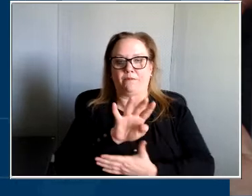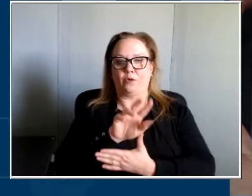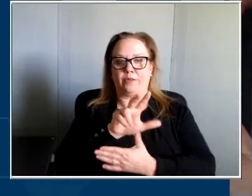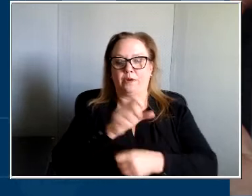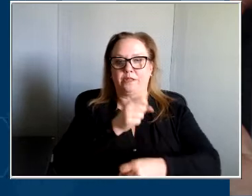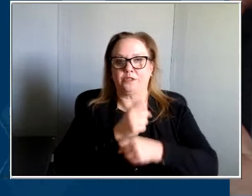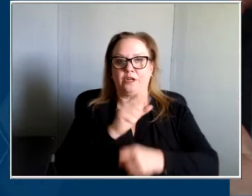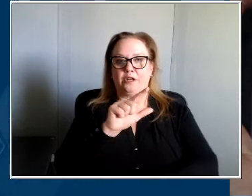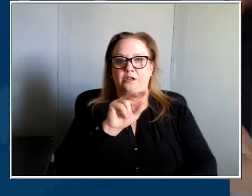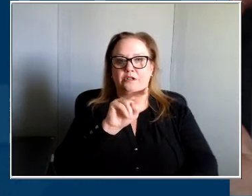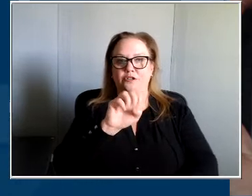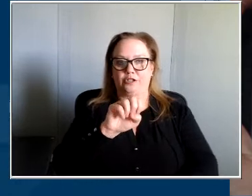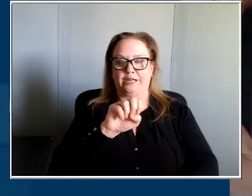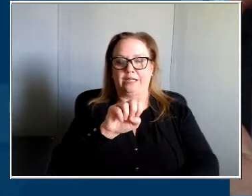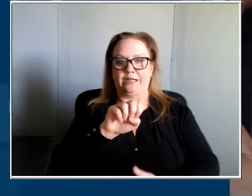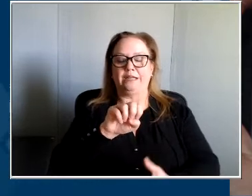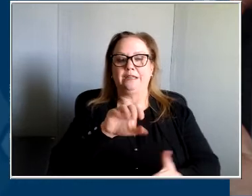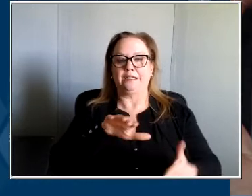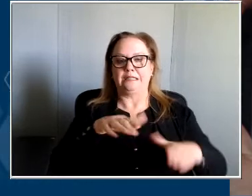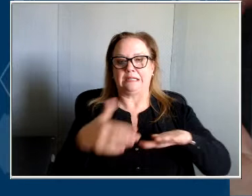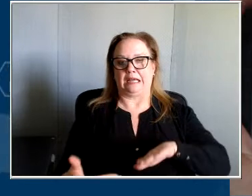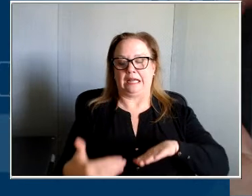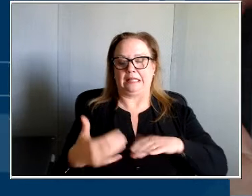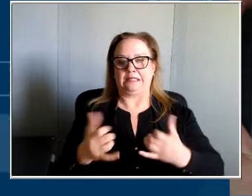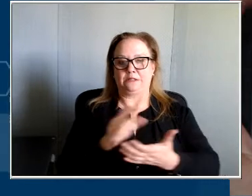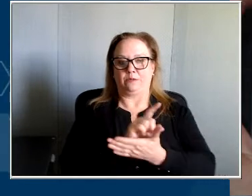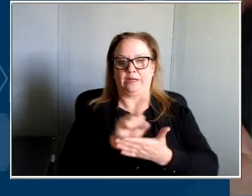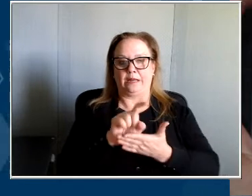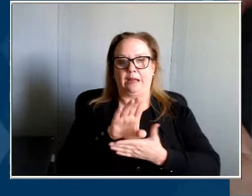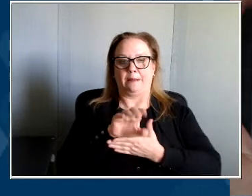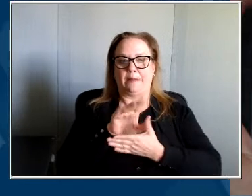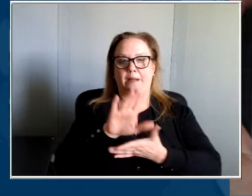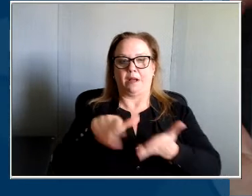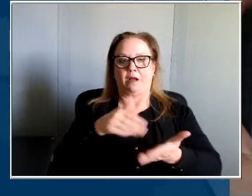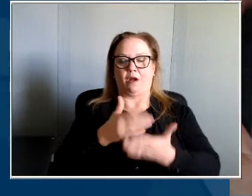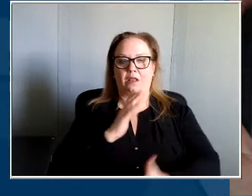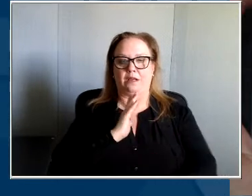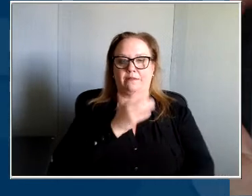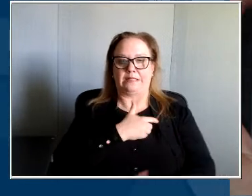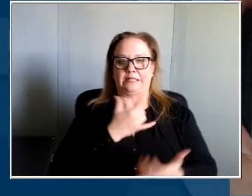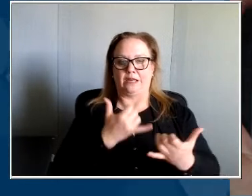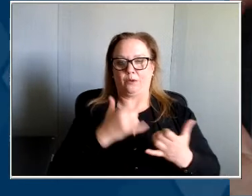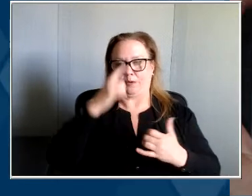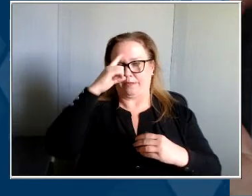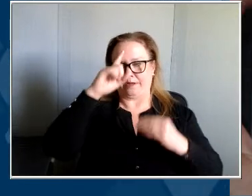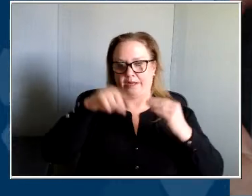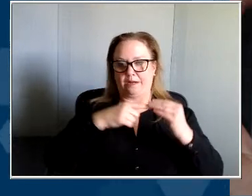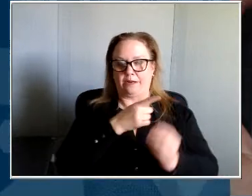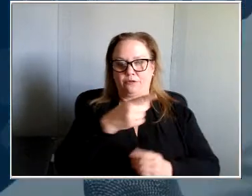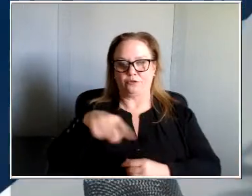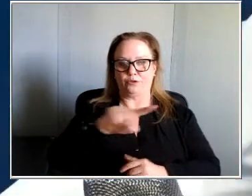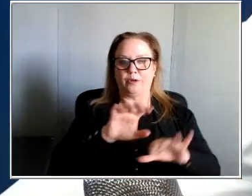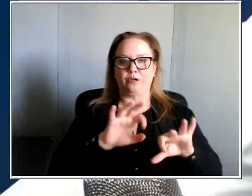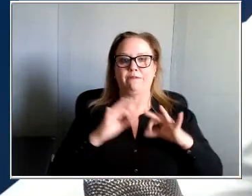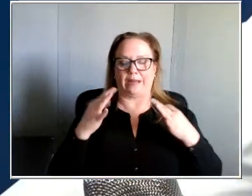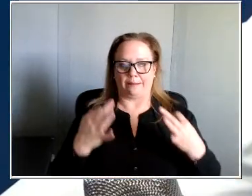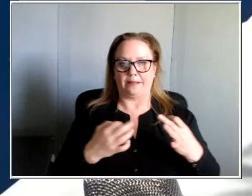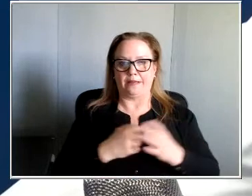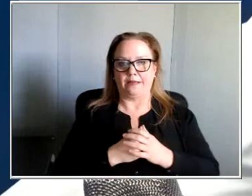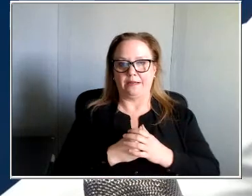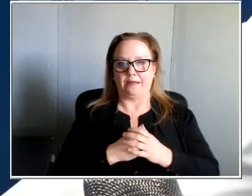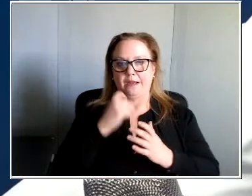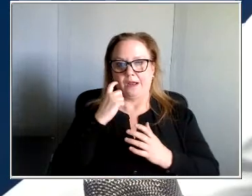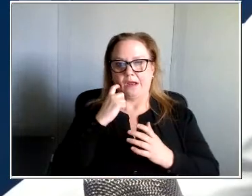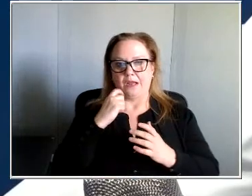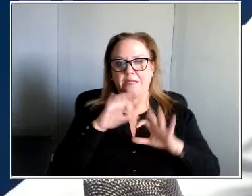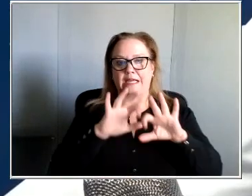passed earlier this week. Bob, I wanted you to know that all of us here, we are all thinking about you and your family. It takes a family. It